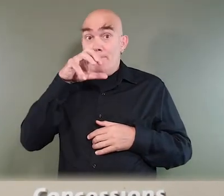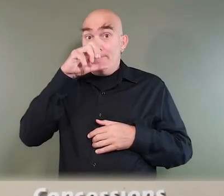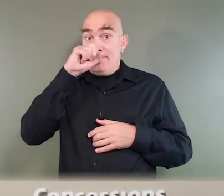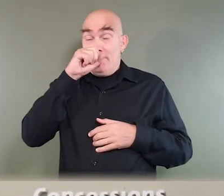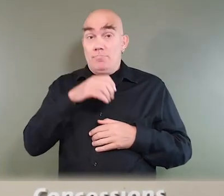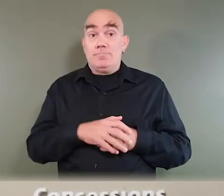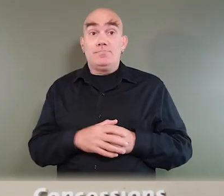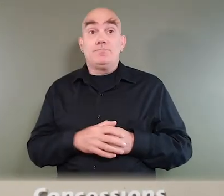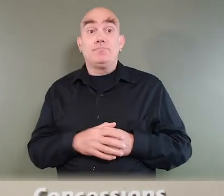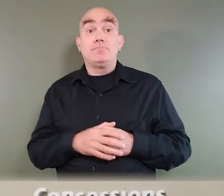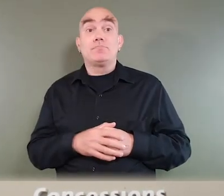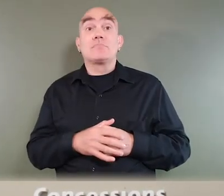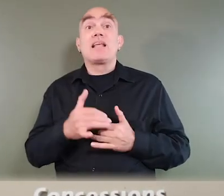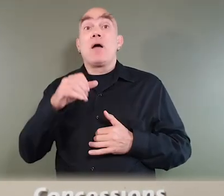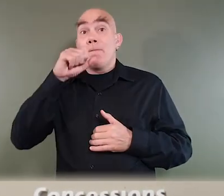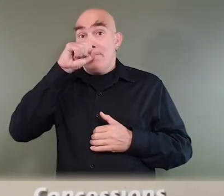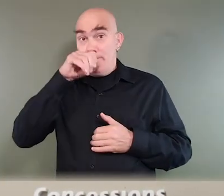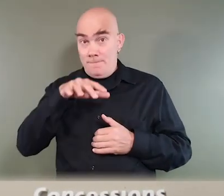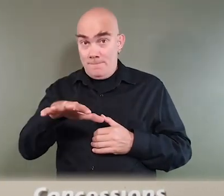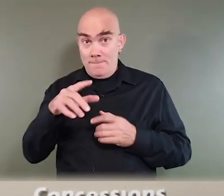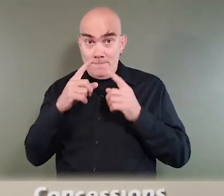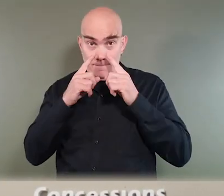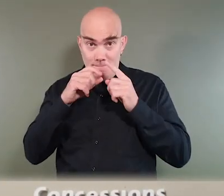Big breath out through the nose.